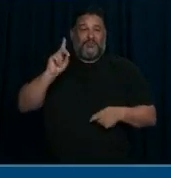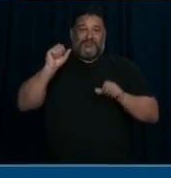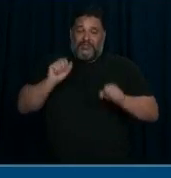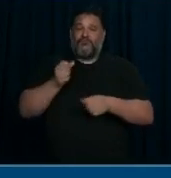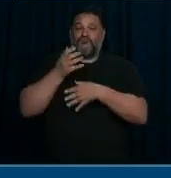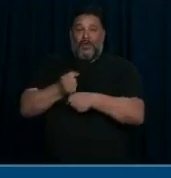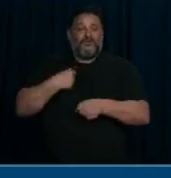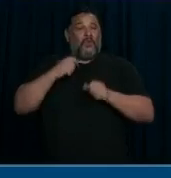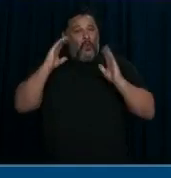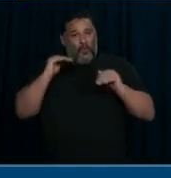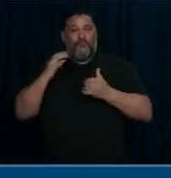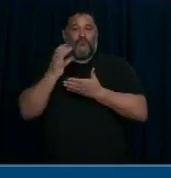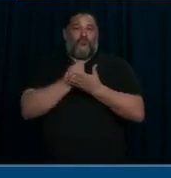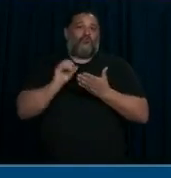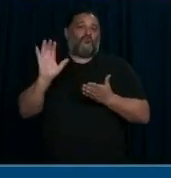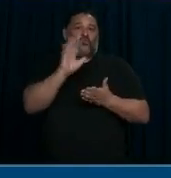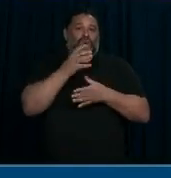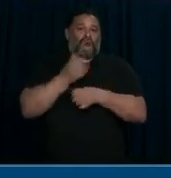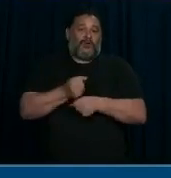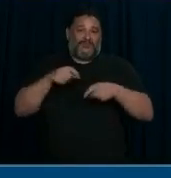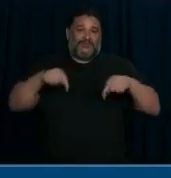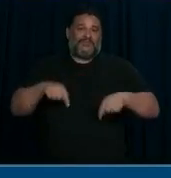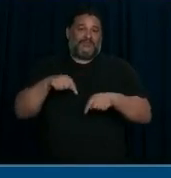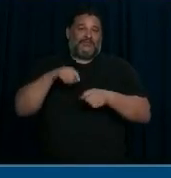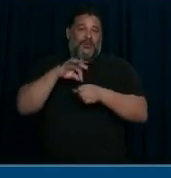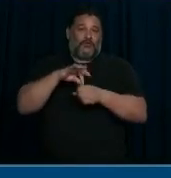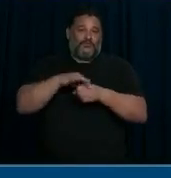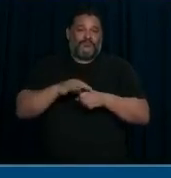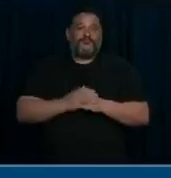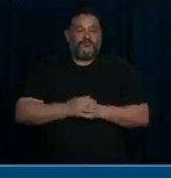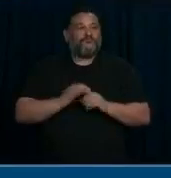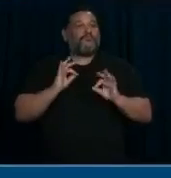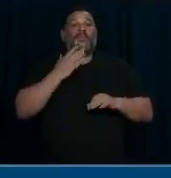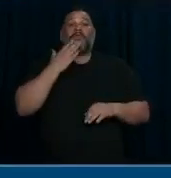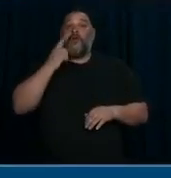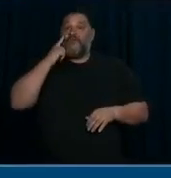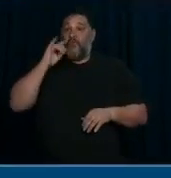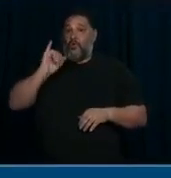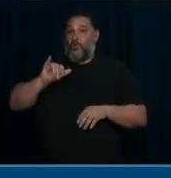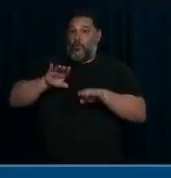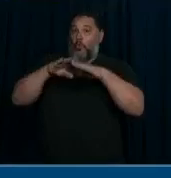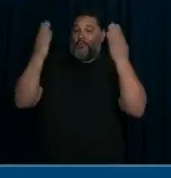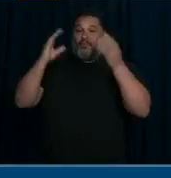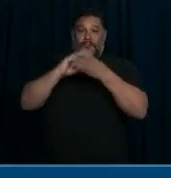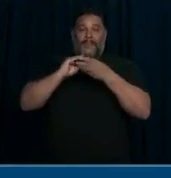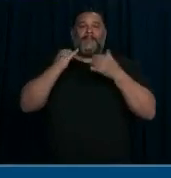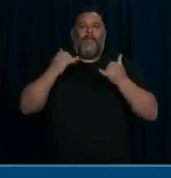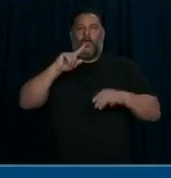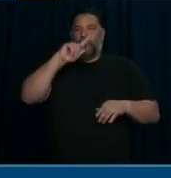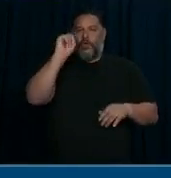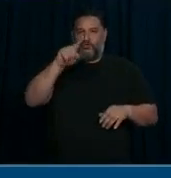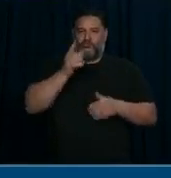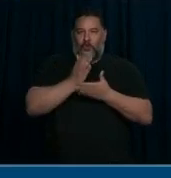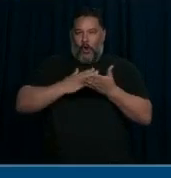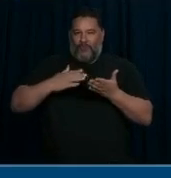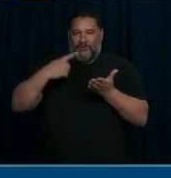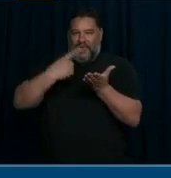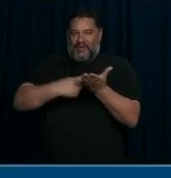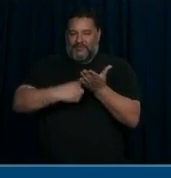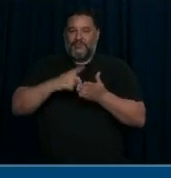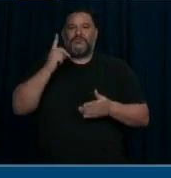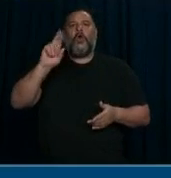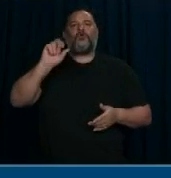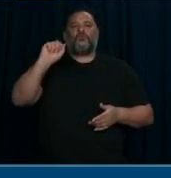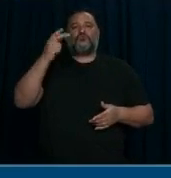support in this election. Thank you all for those opening statements. And now to the question portion of the debate. Dr. Shah, there's been a